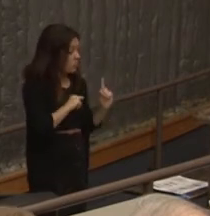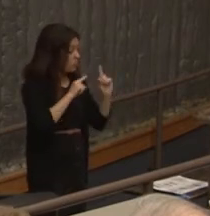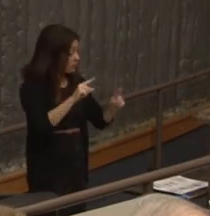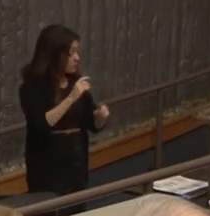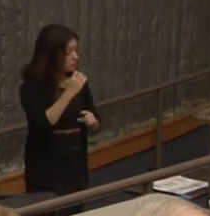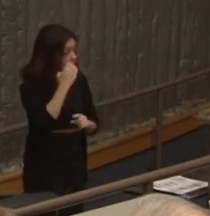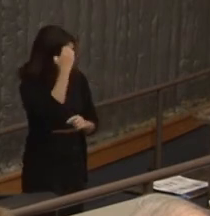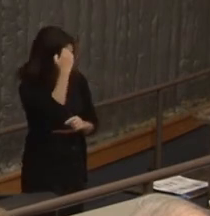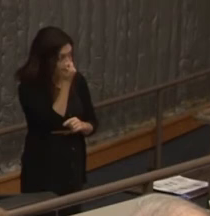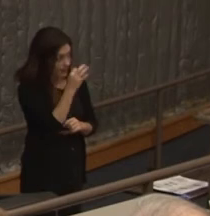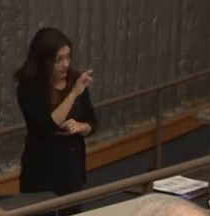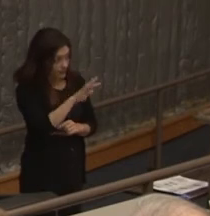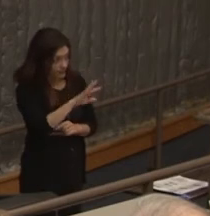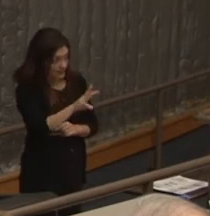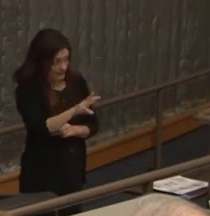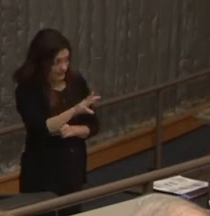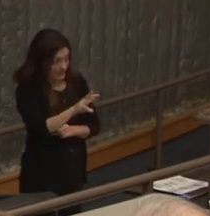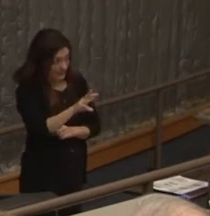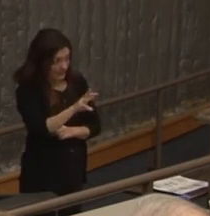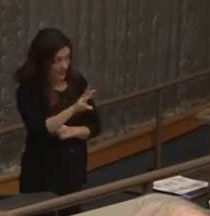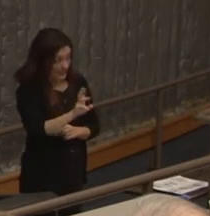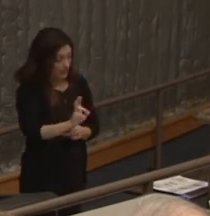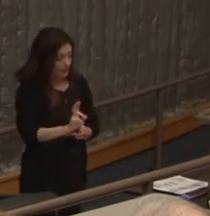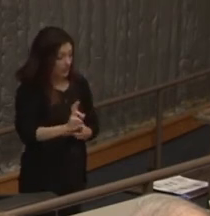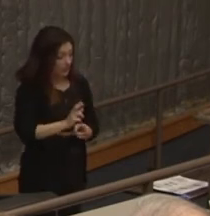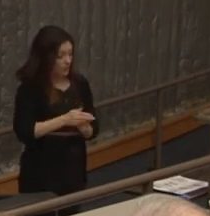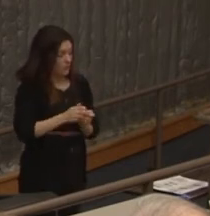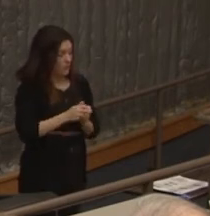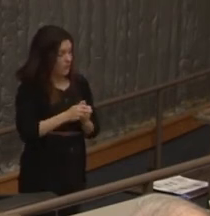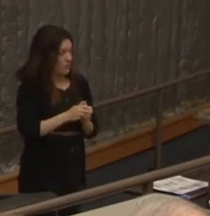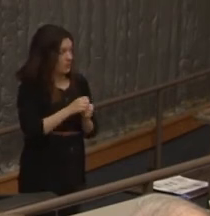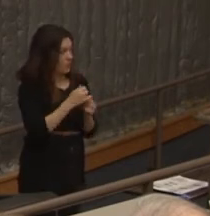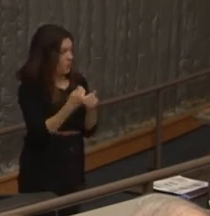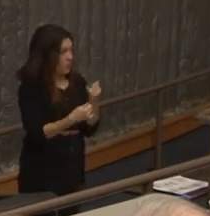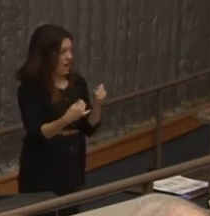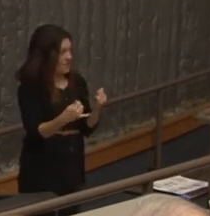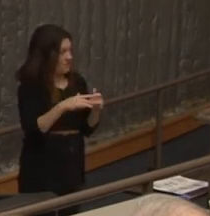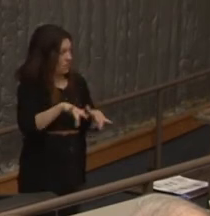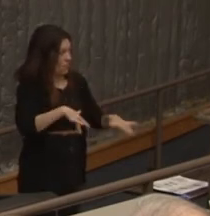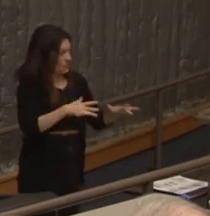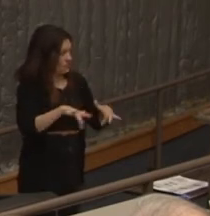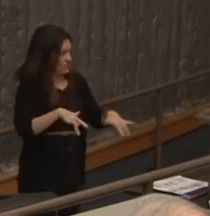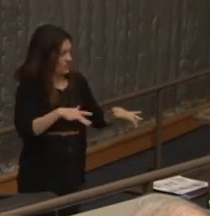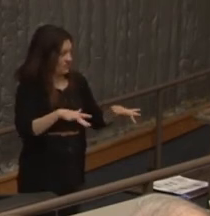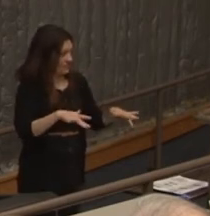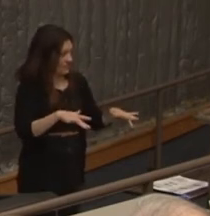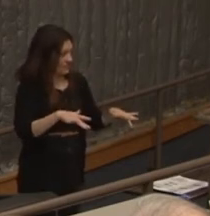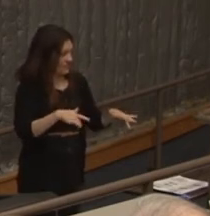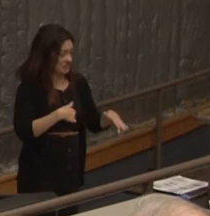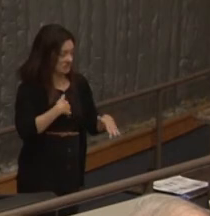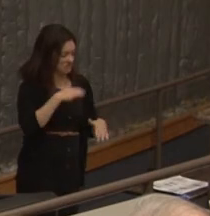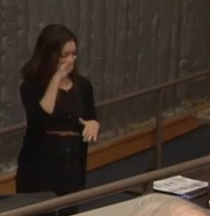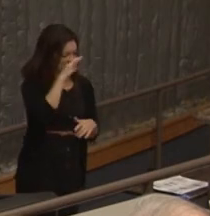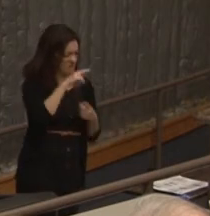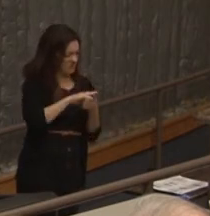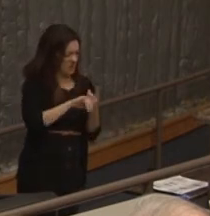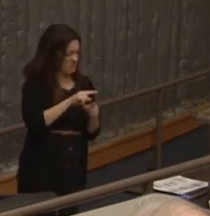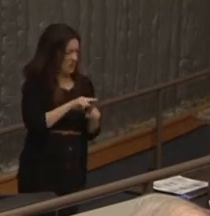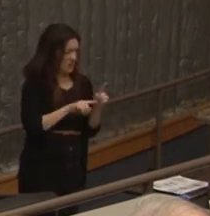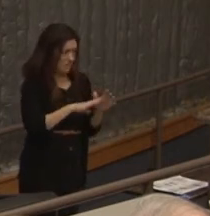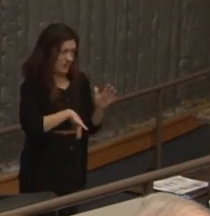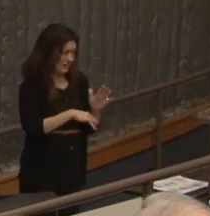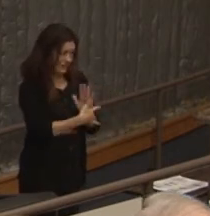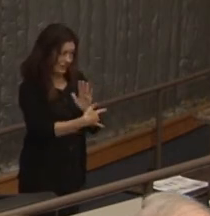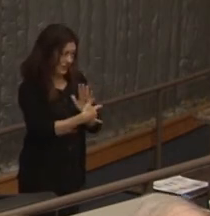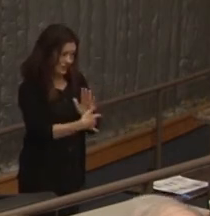in 1946 with what was called a wire recorder. I have no idea how wire recorders worked. Very primitive.